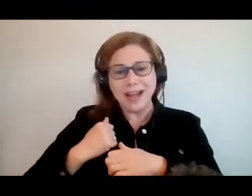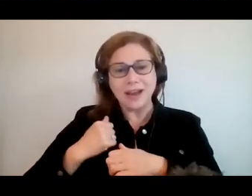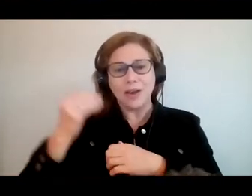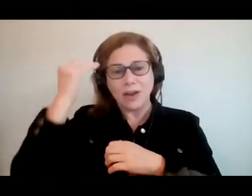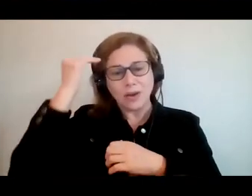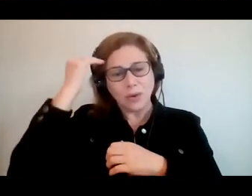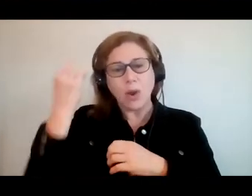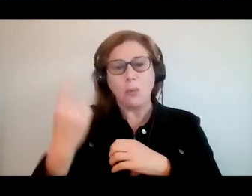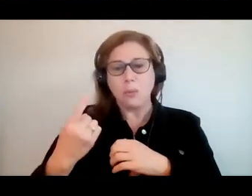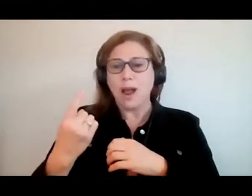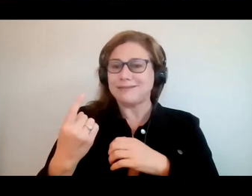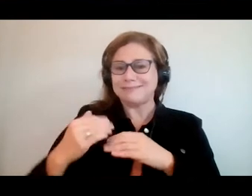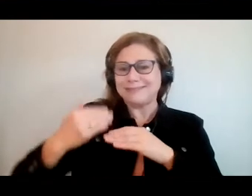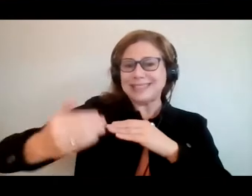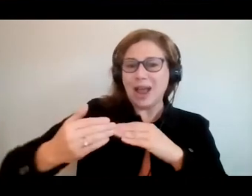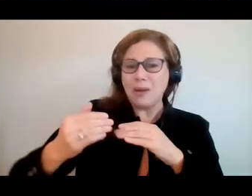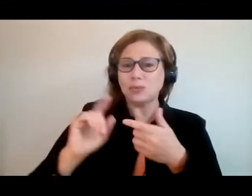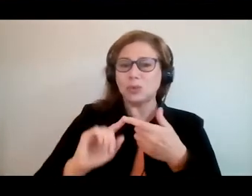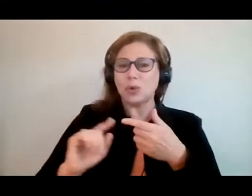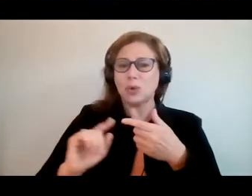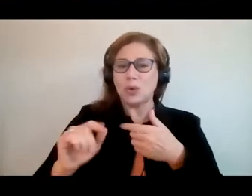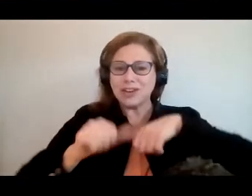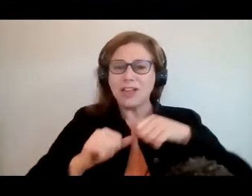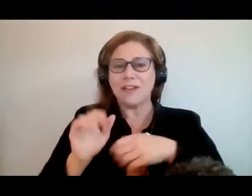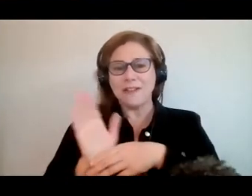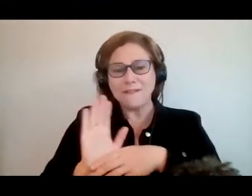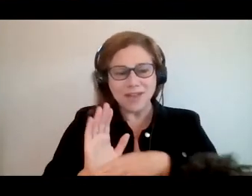one step to each other in the Canadian film industry, to be fair.